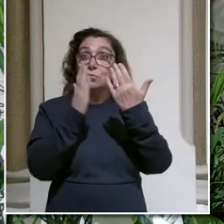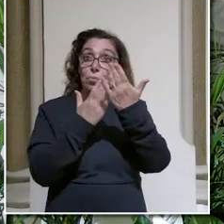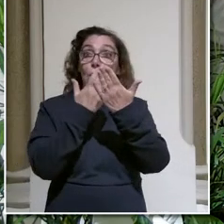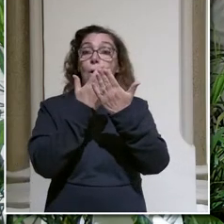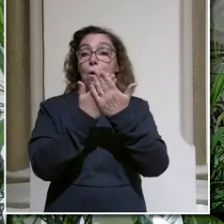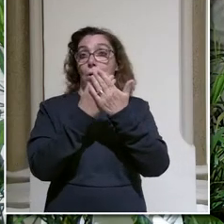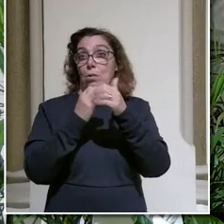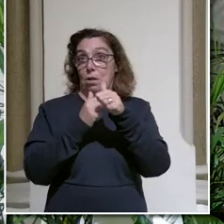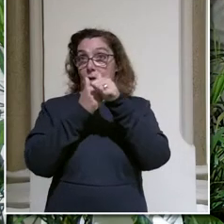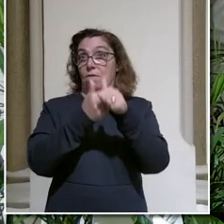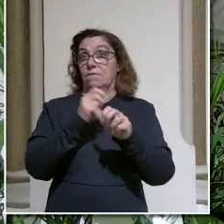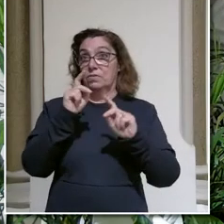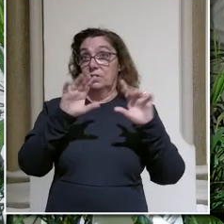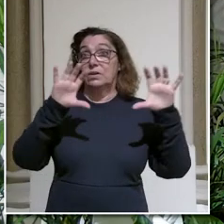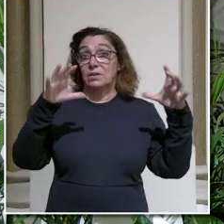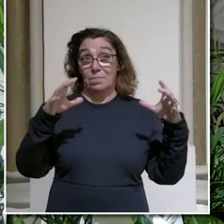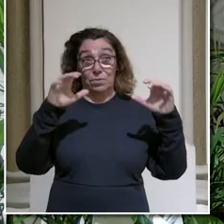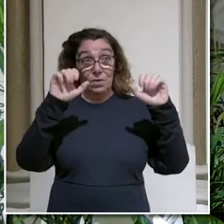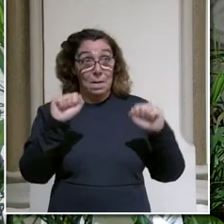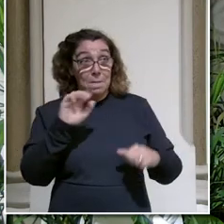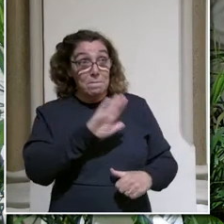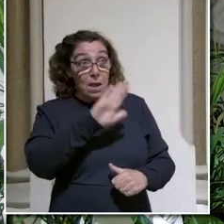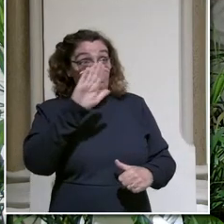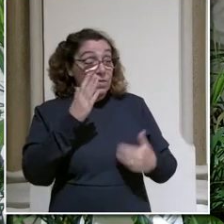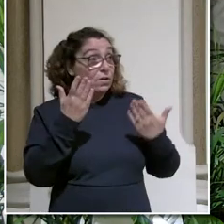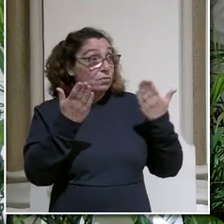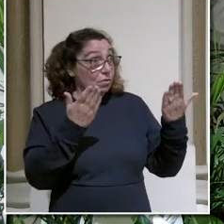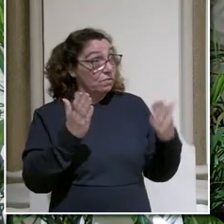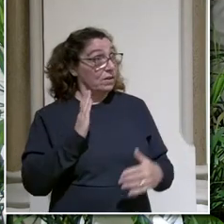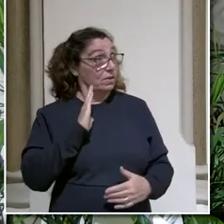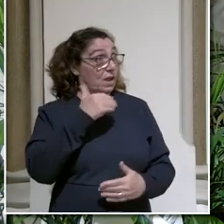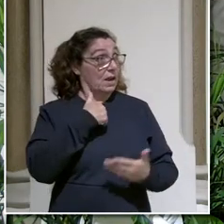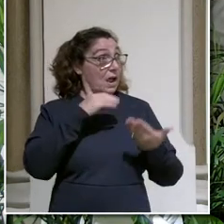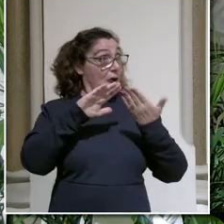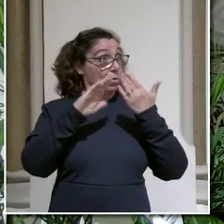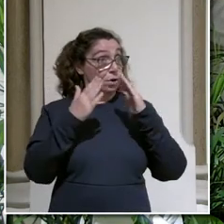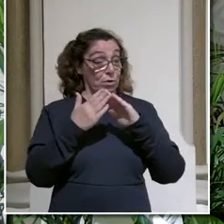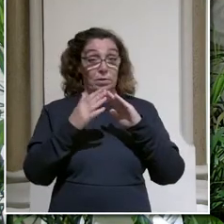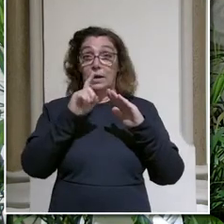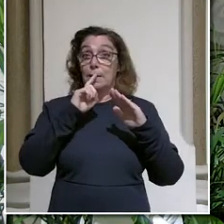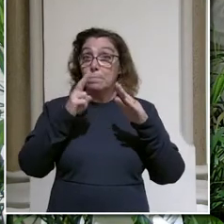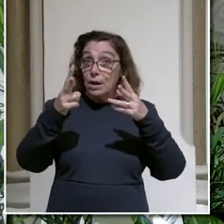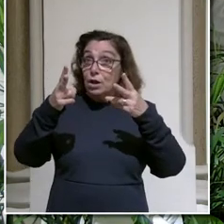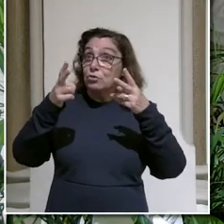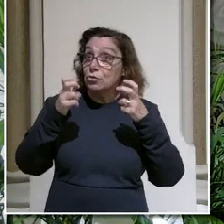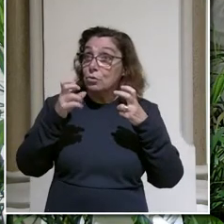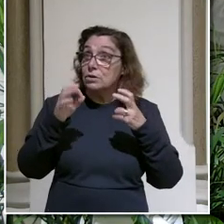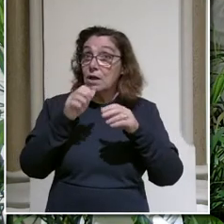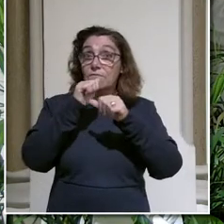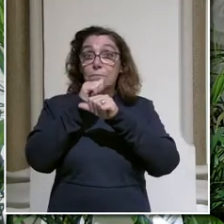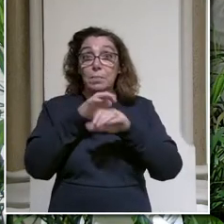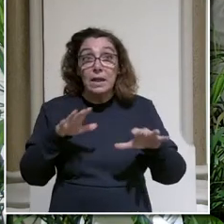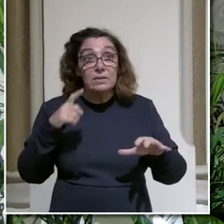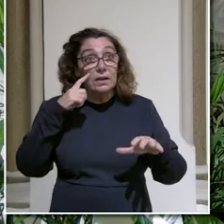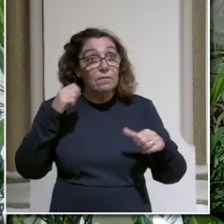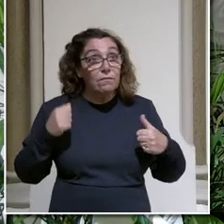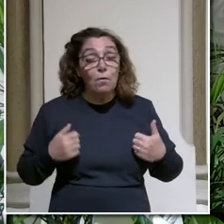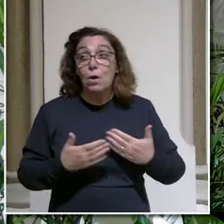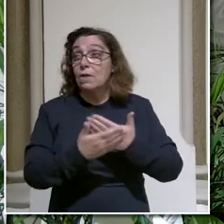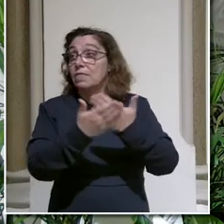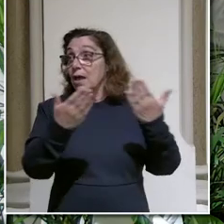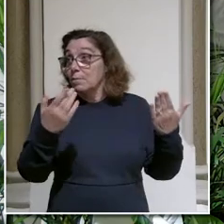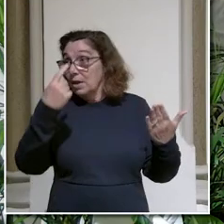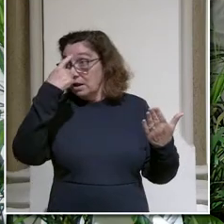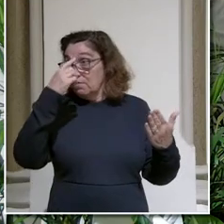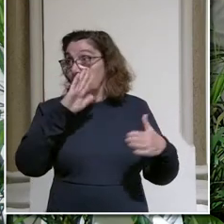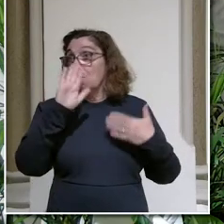disciples. May their service in our community be a source of blessing for them and for